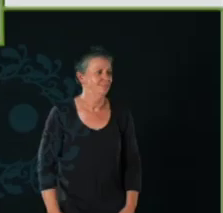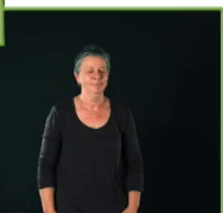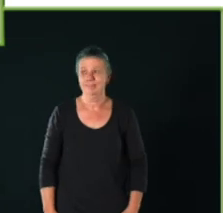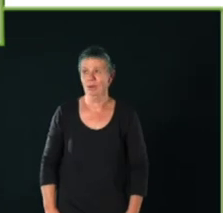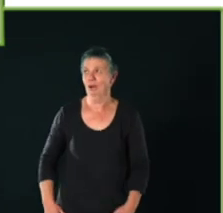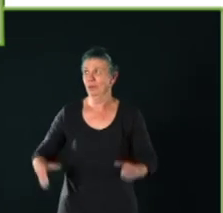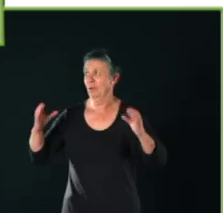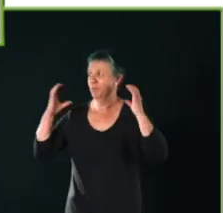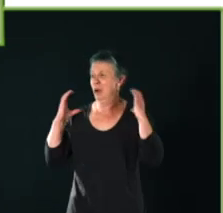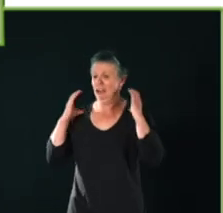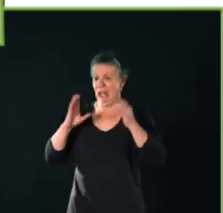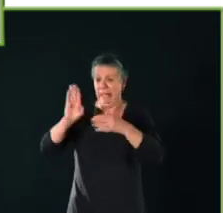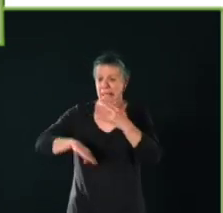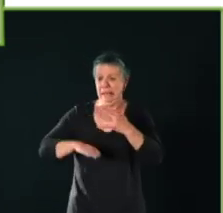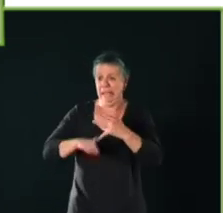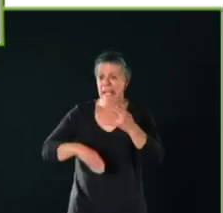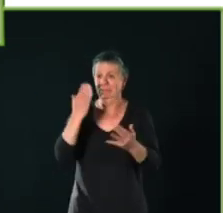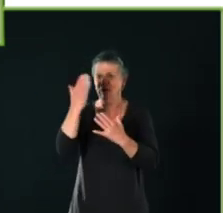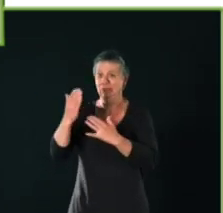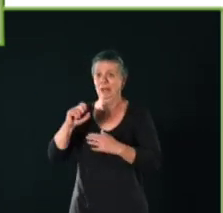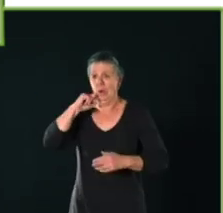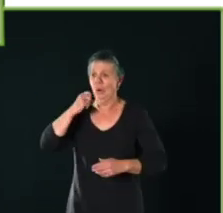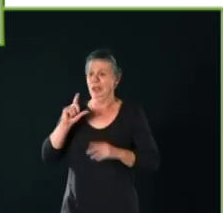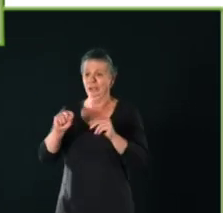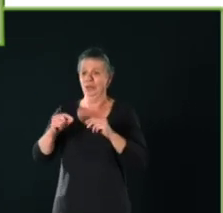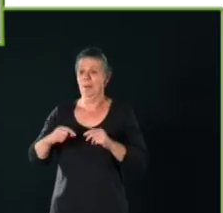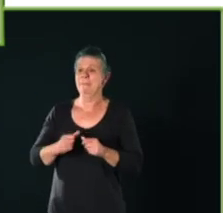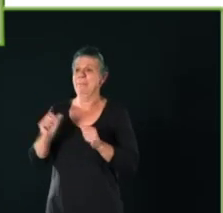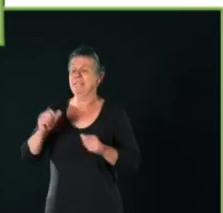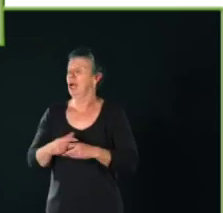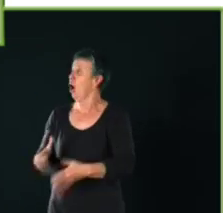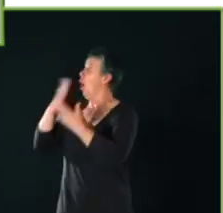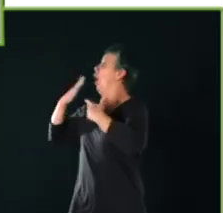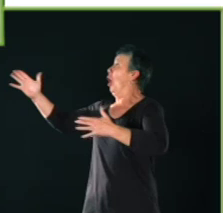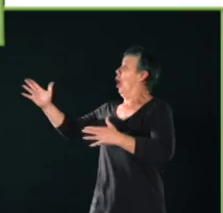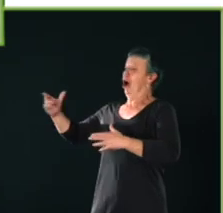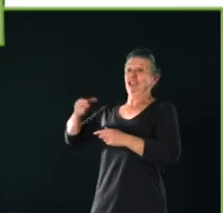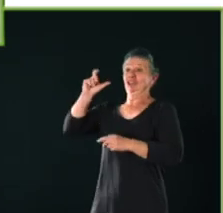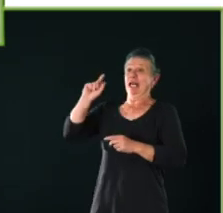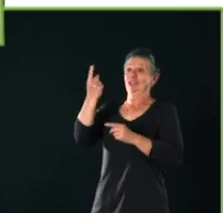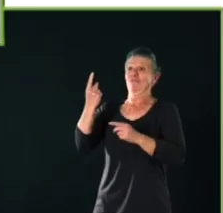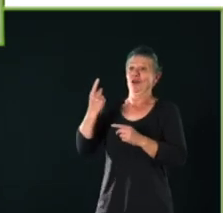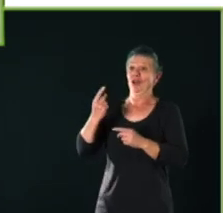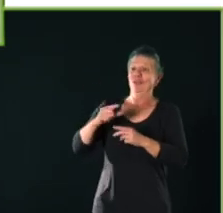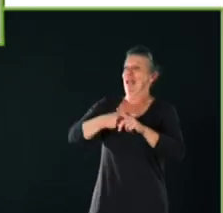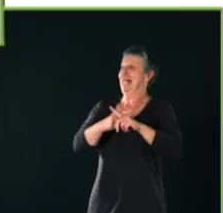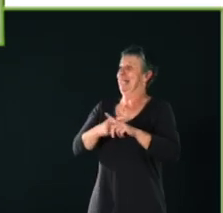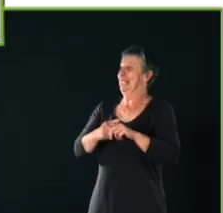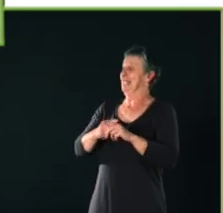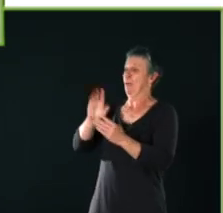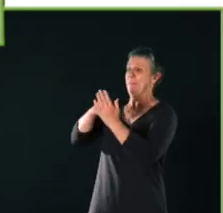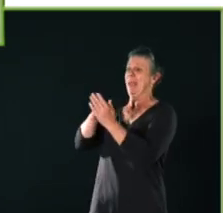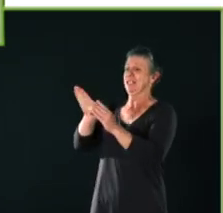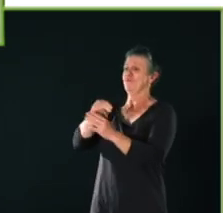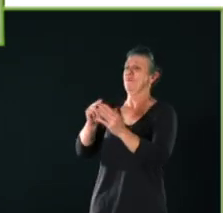No pressure, eh, being the last and all. I'll do my best. Play it away. There we go. Oh, Charles I of England. You've got to love them. This is a painting by